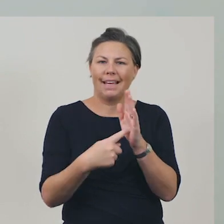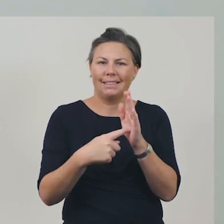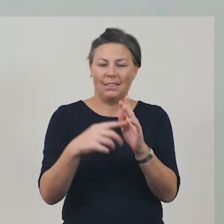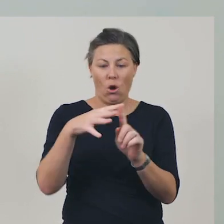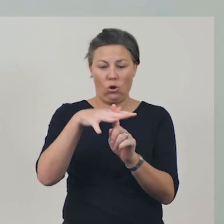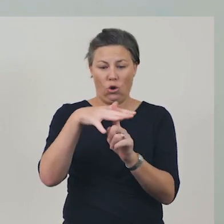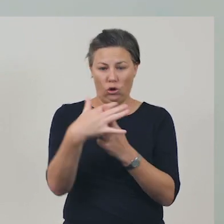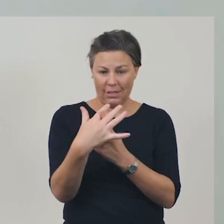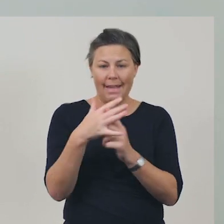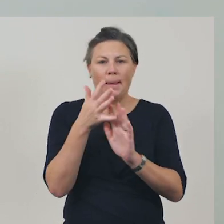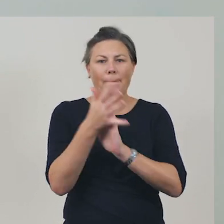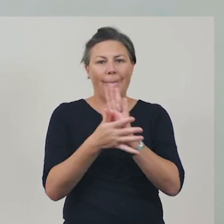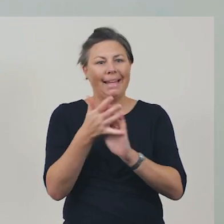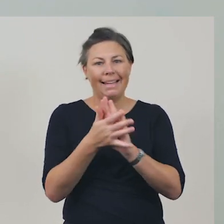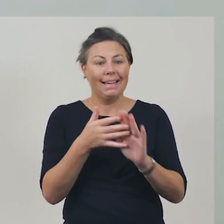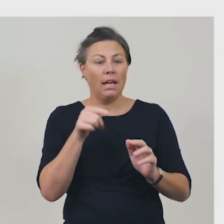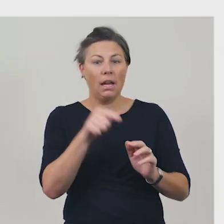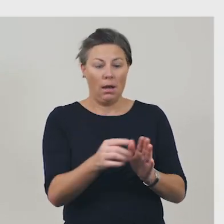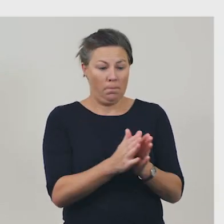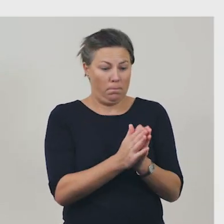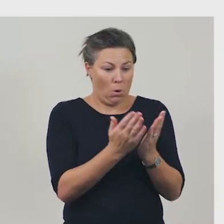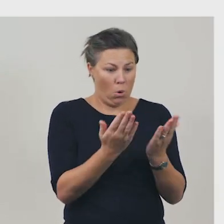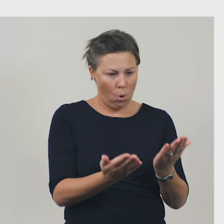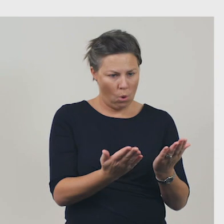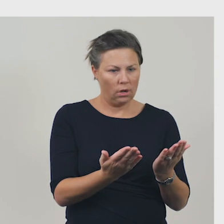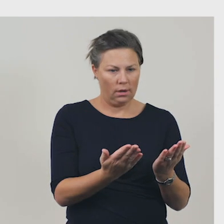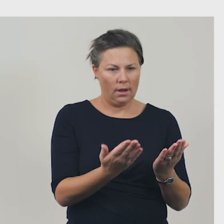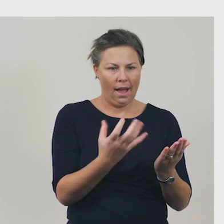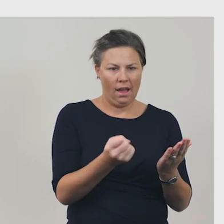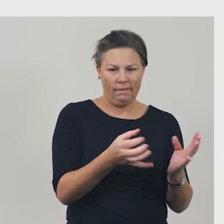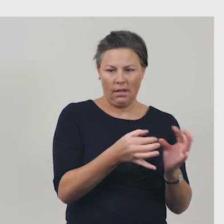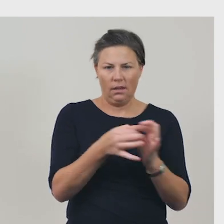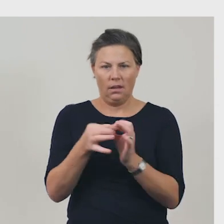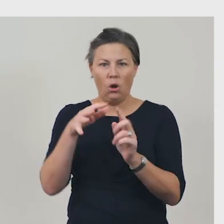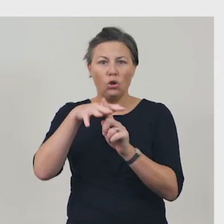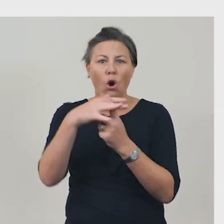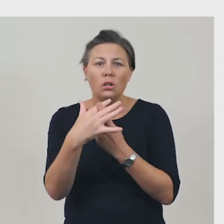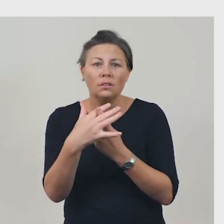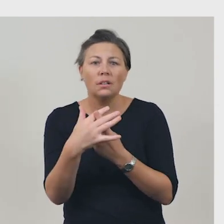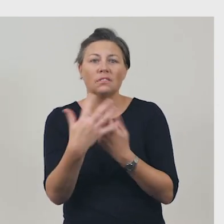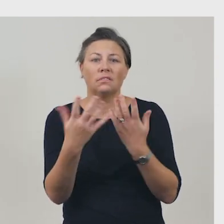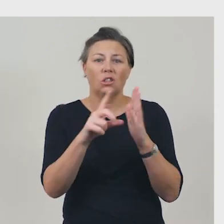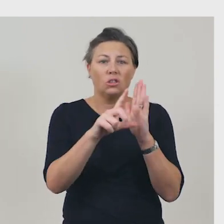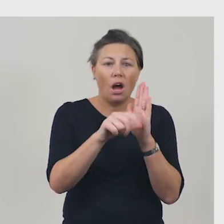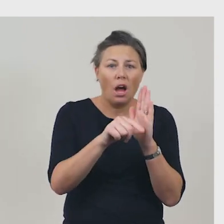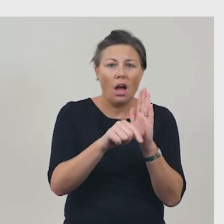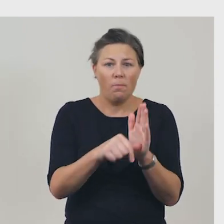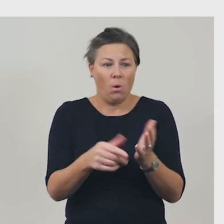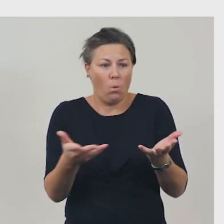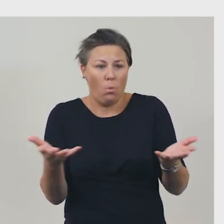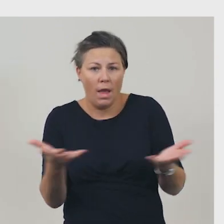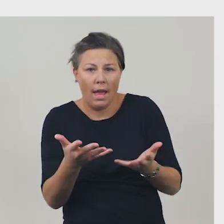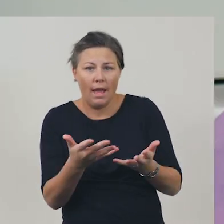text is responded to or created. Context refers to the time, place, people, and relationships of a